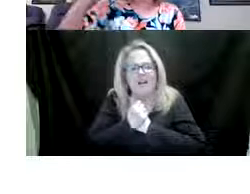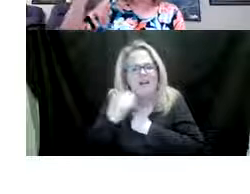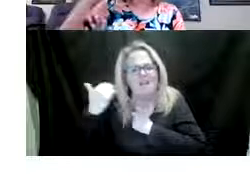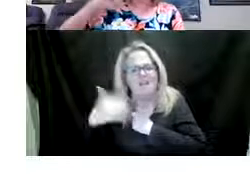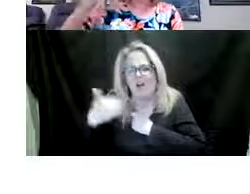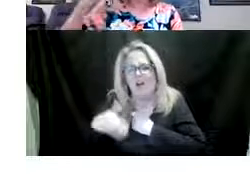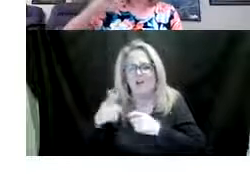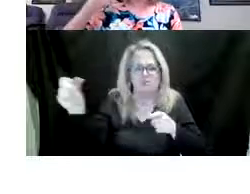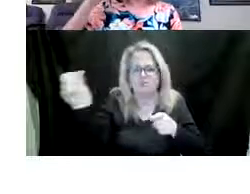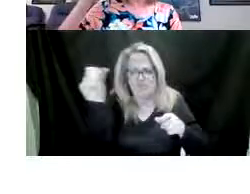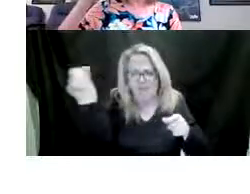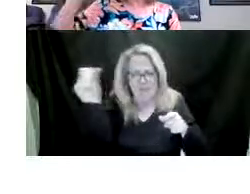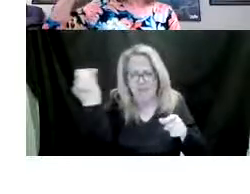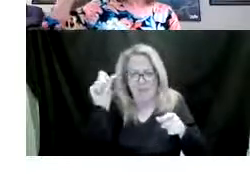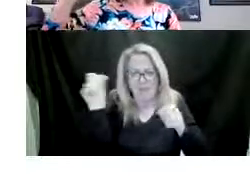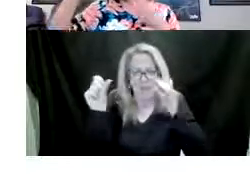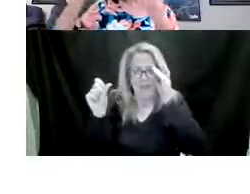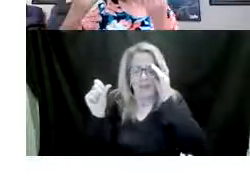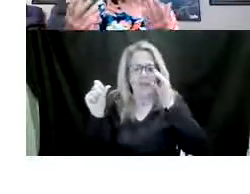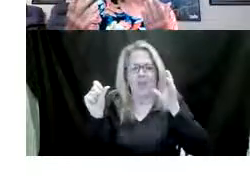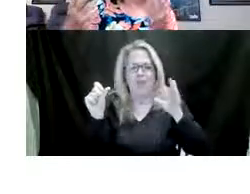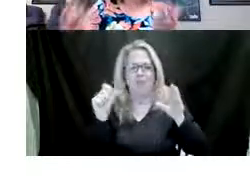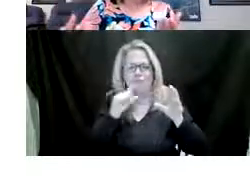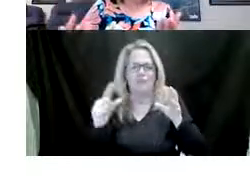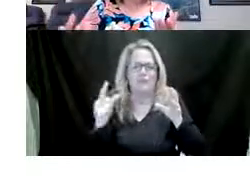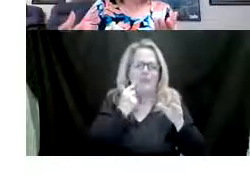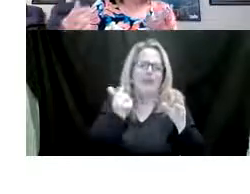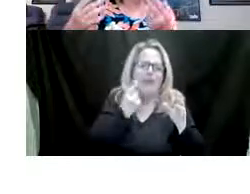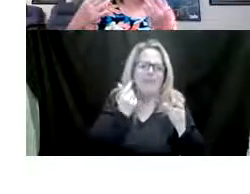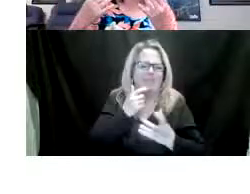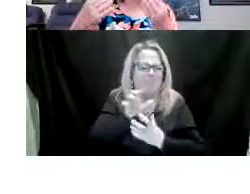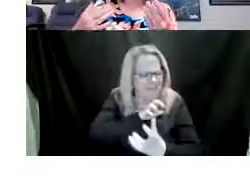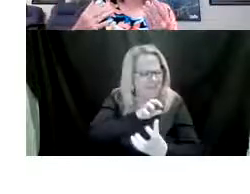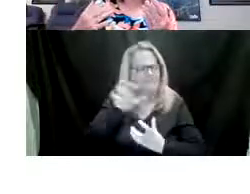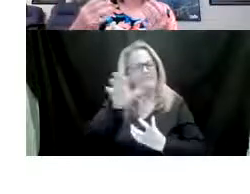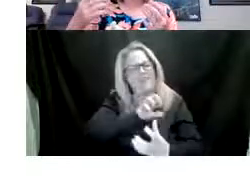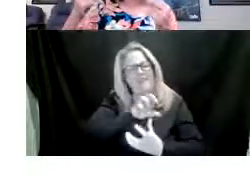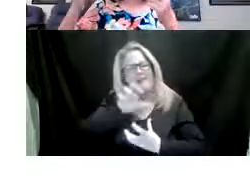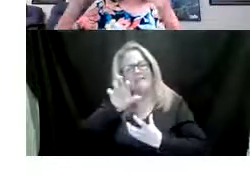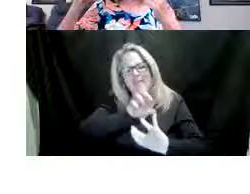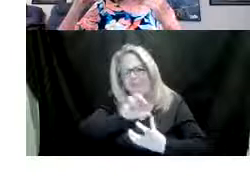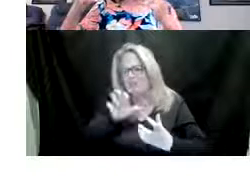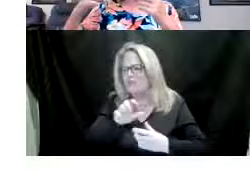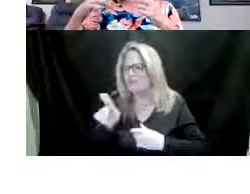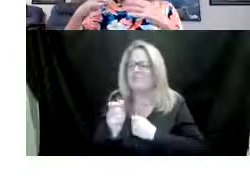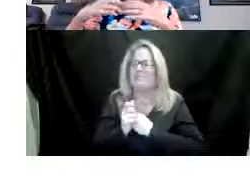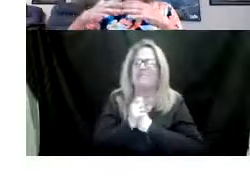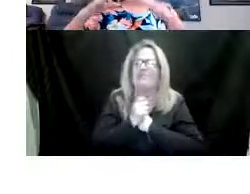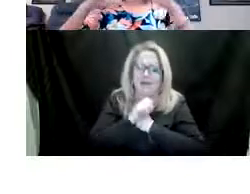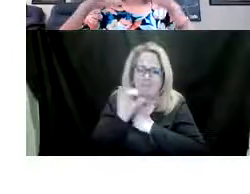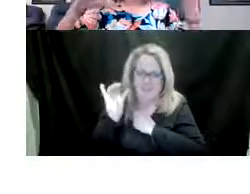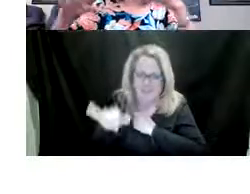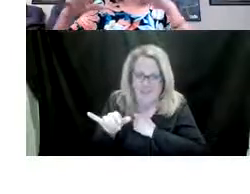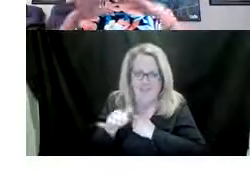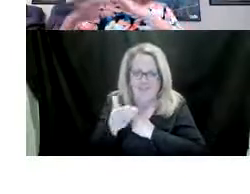of it and shake it. And she would just giggle, belly laugh. And she just loved that. So